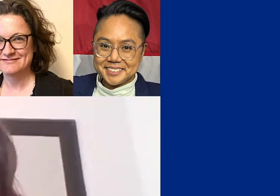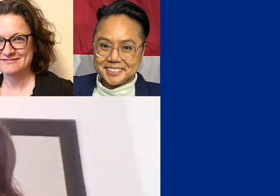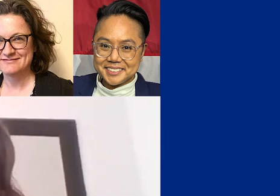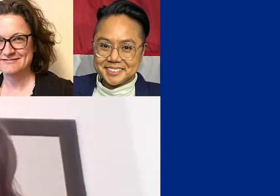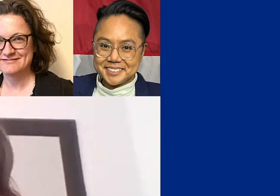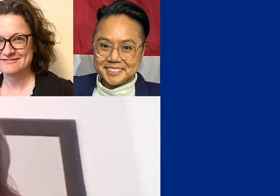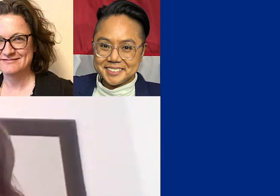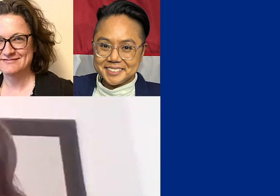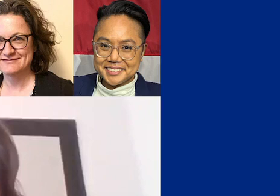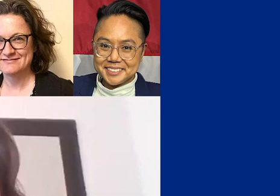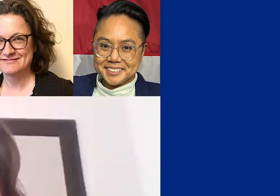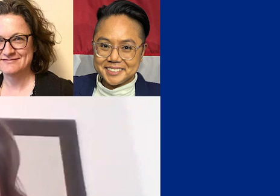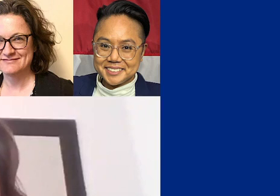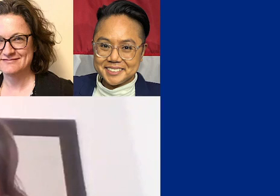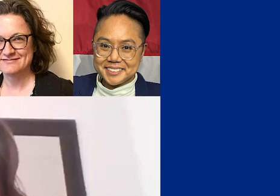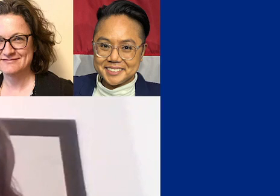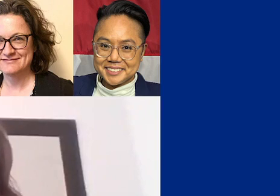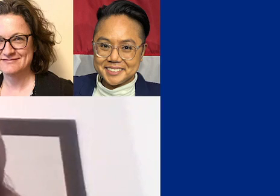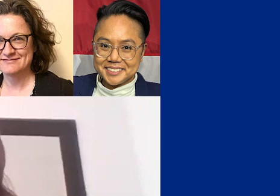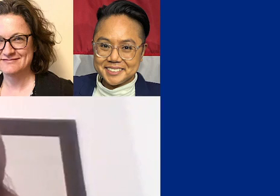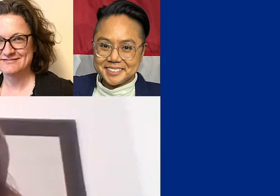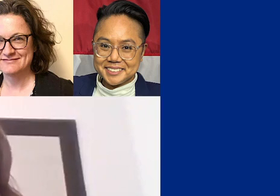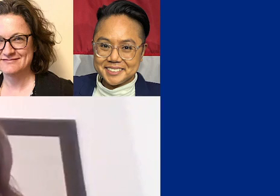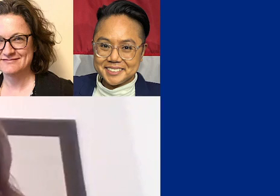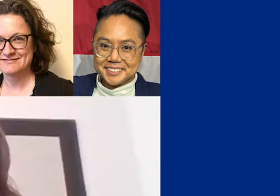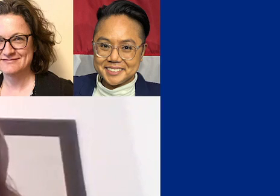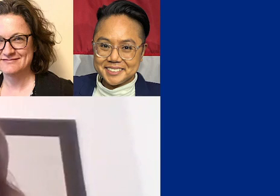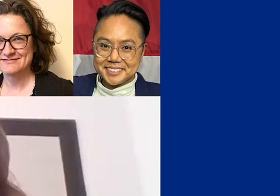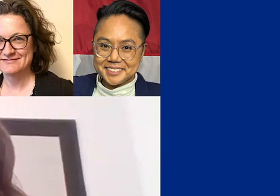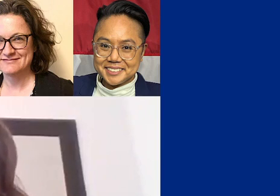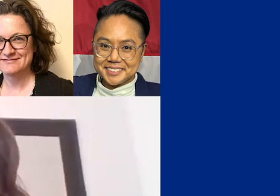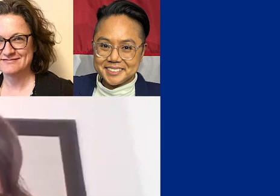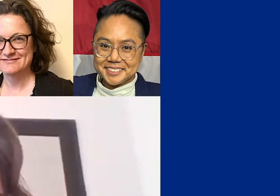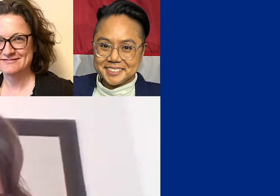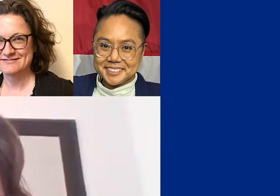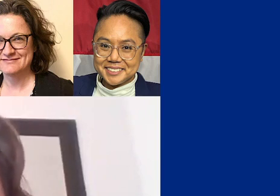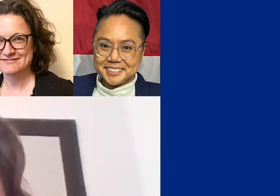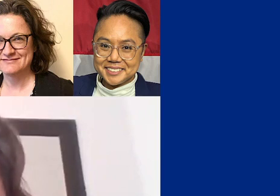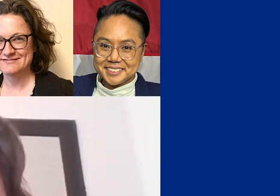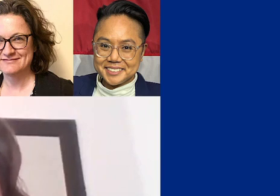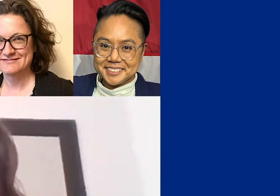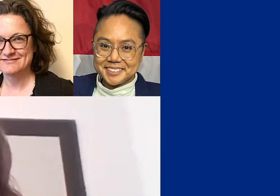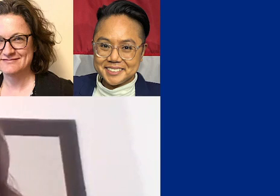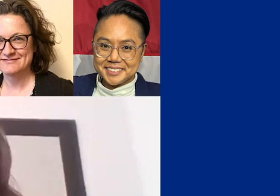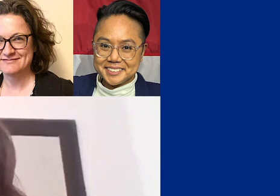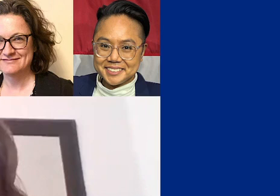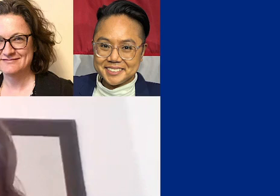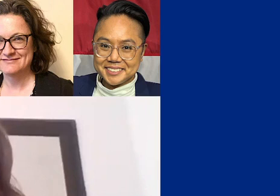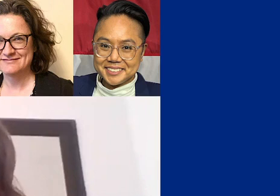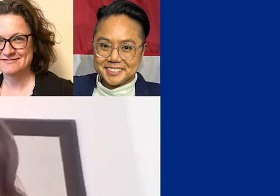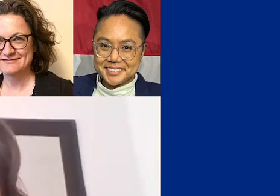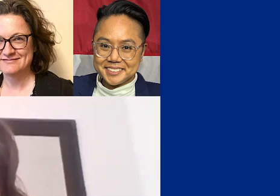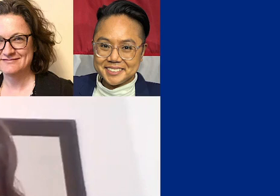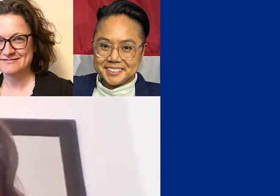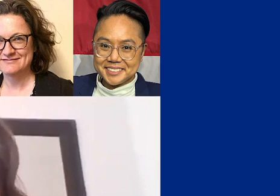driven, I guess, to try to come up with some toolkits and some Know Your Rights information to disseminate